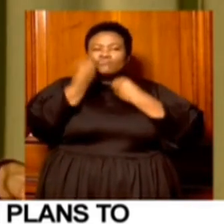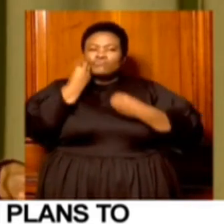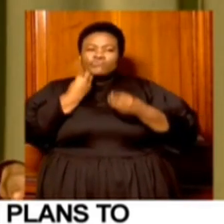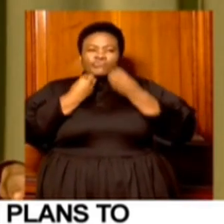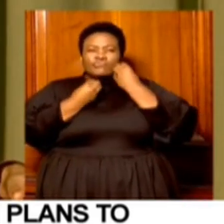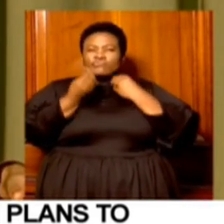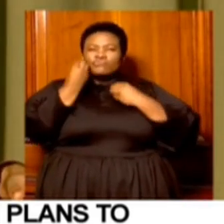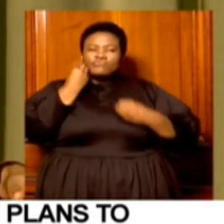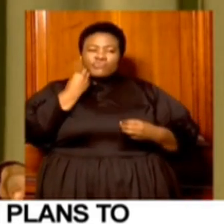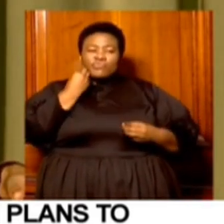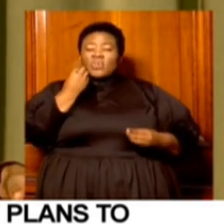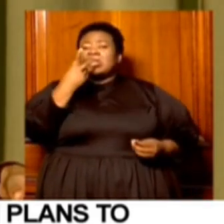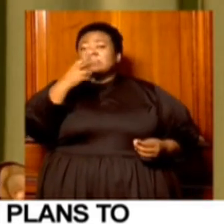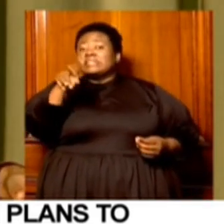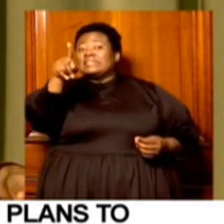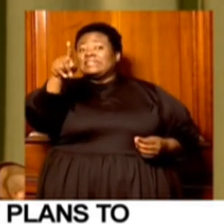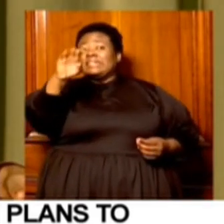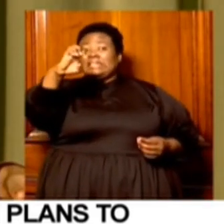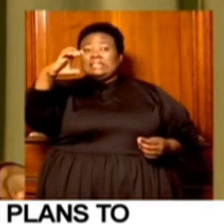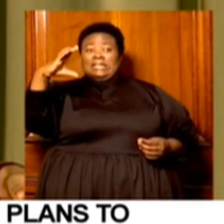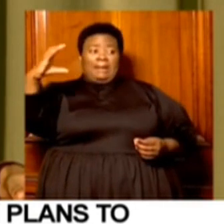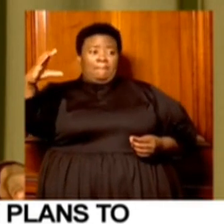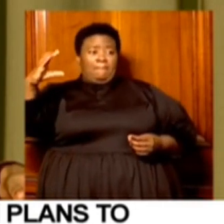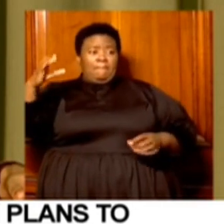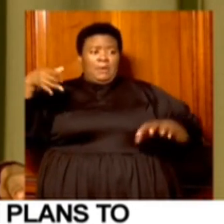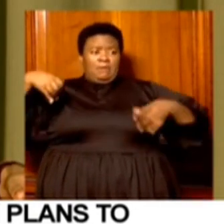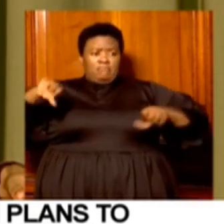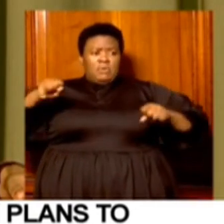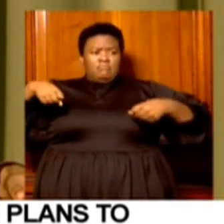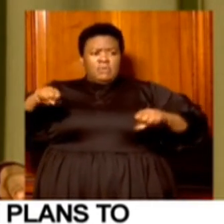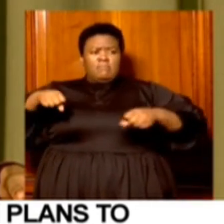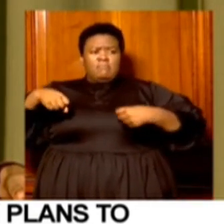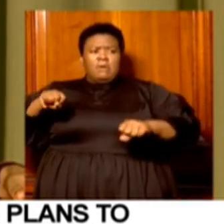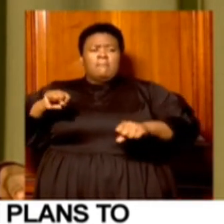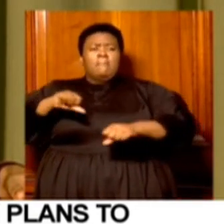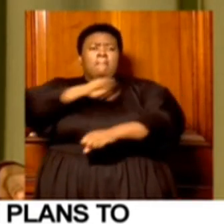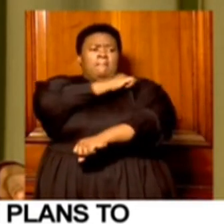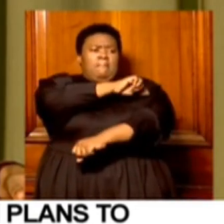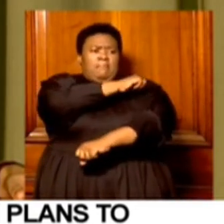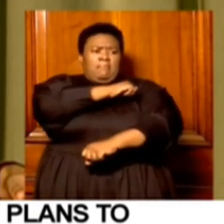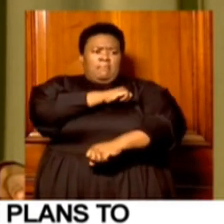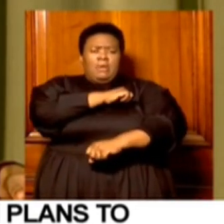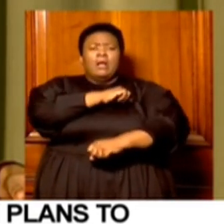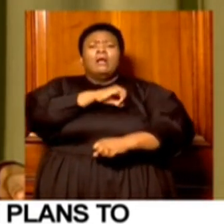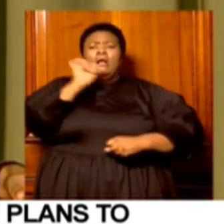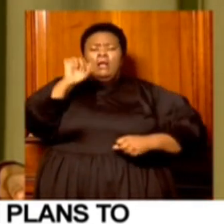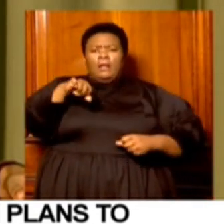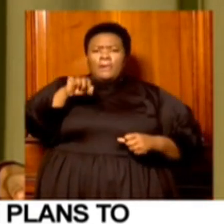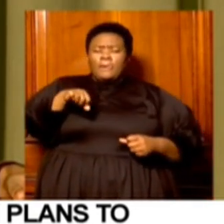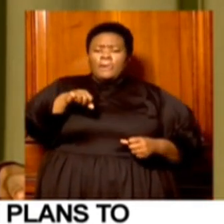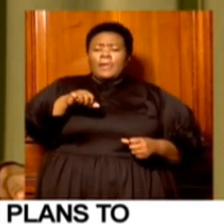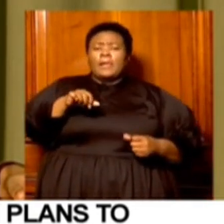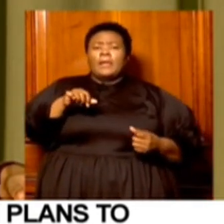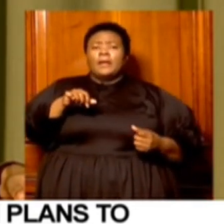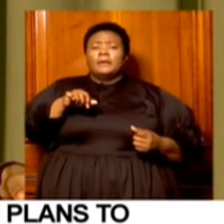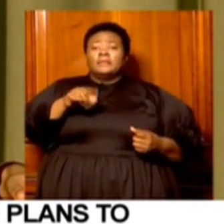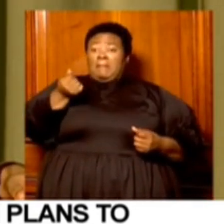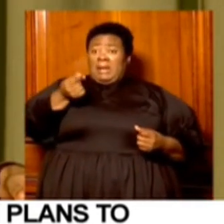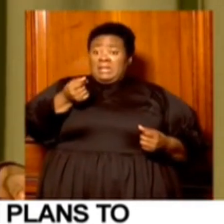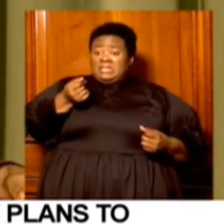issue in the Eastern Cape. Did the money go